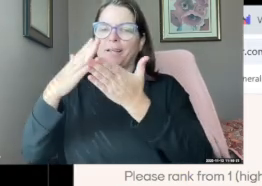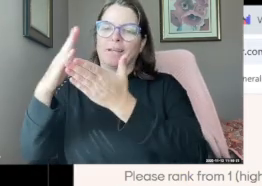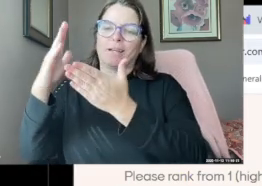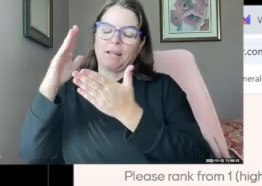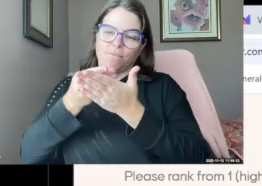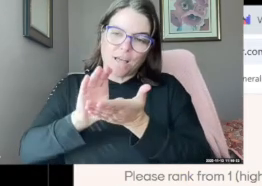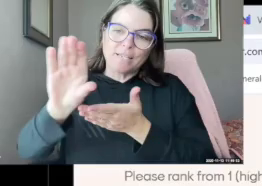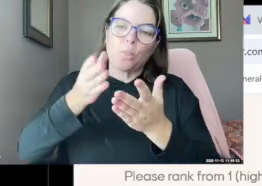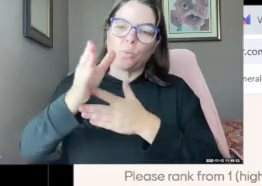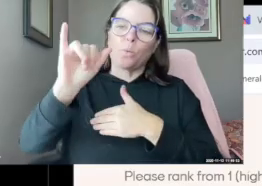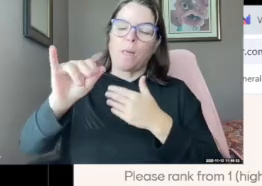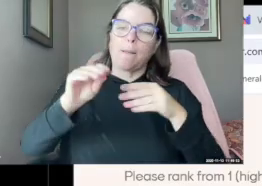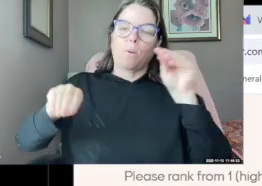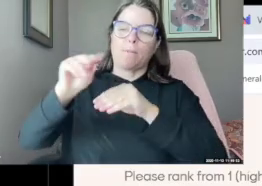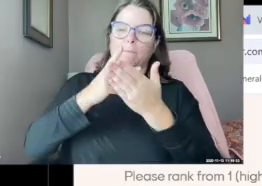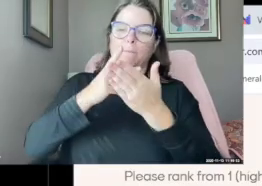all pieces of